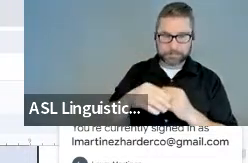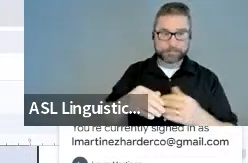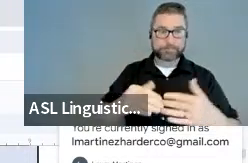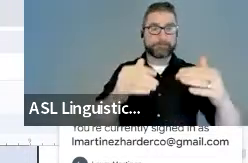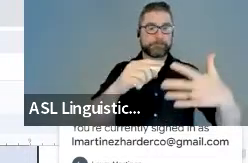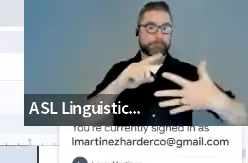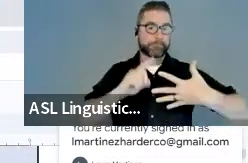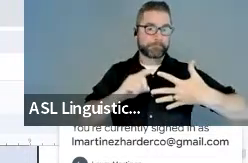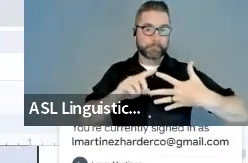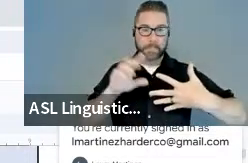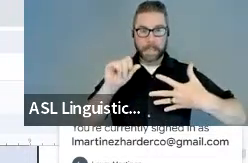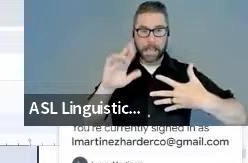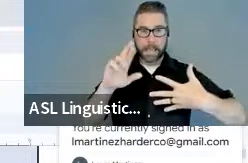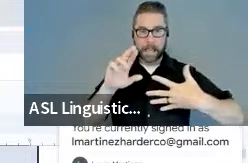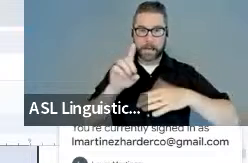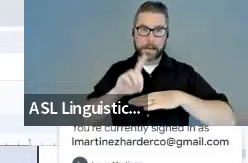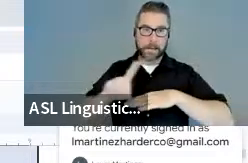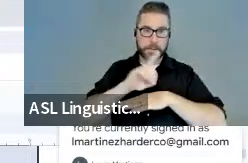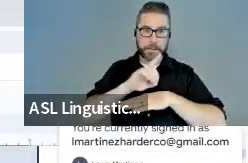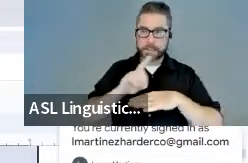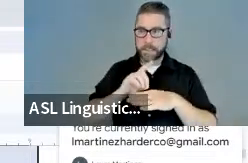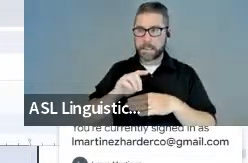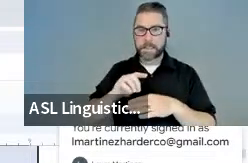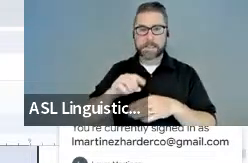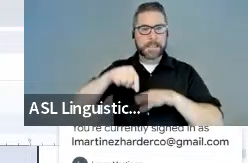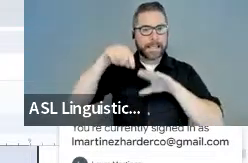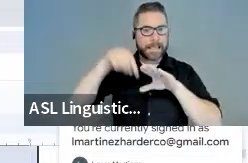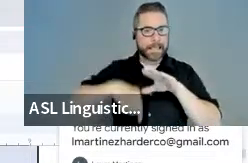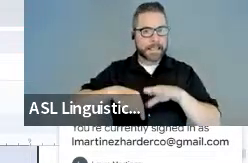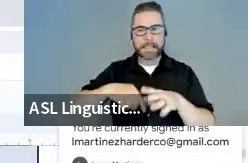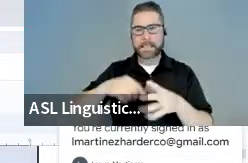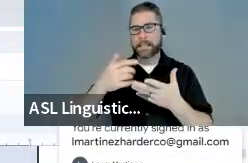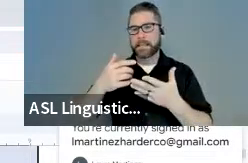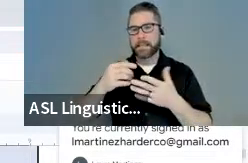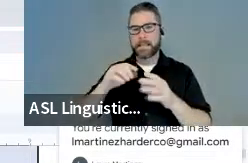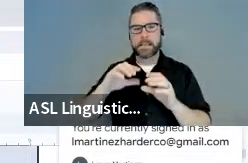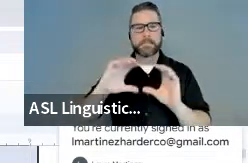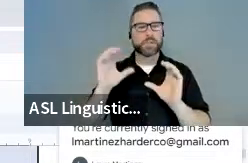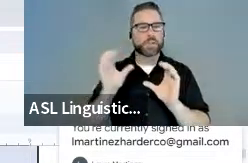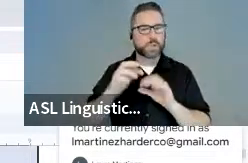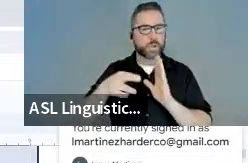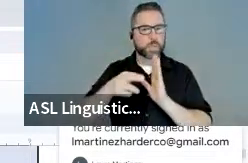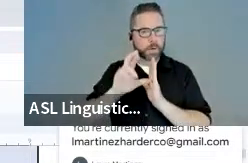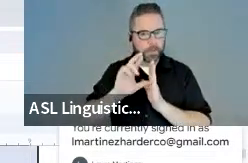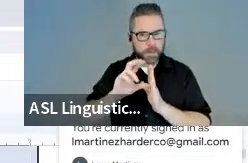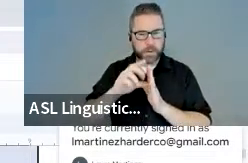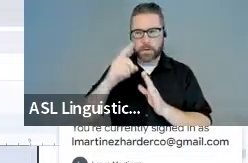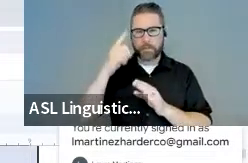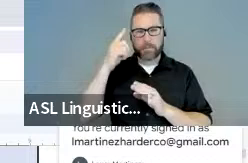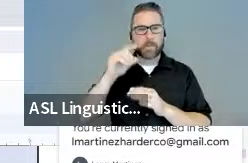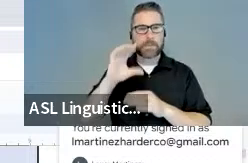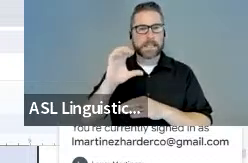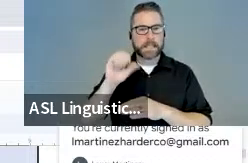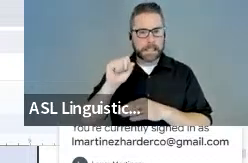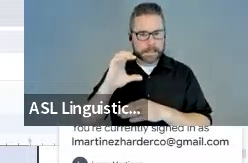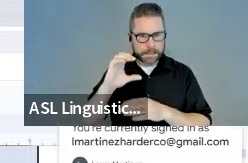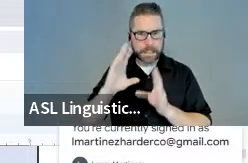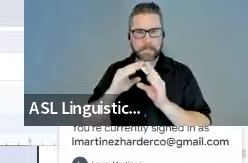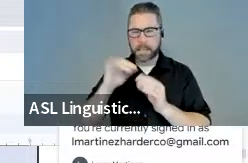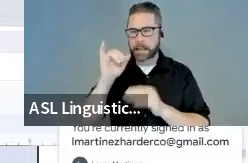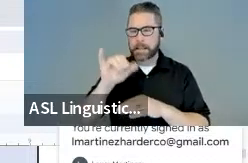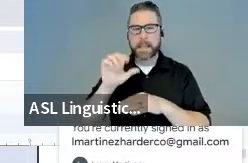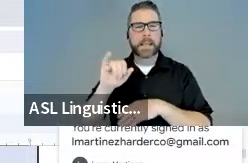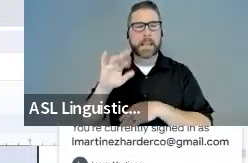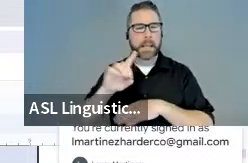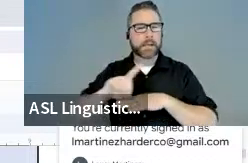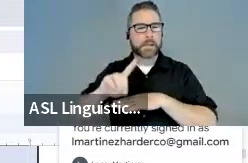present comprehensive CERT budget review in the June CSC meeting. So it'll be the Air District to create a Q&A